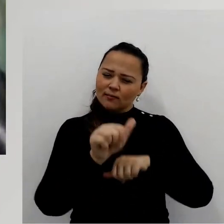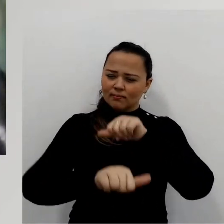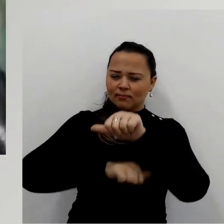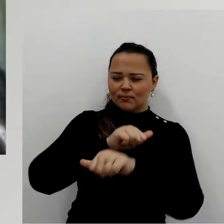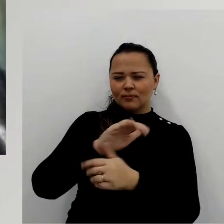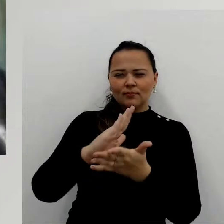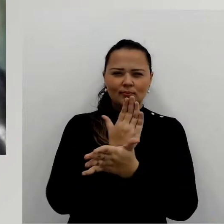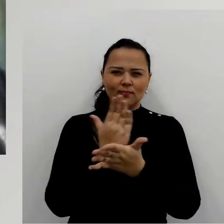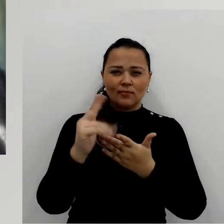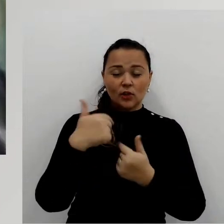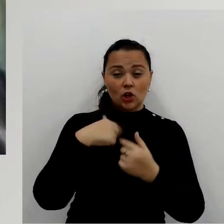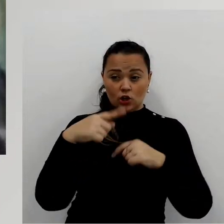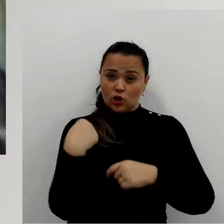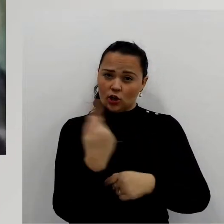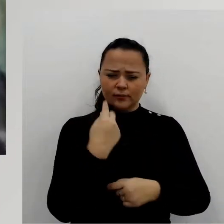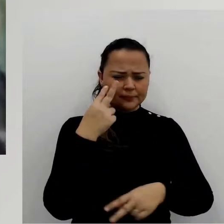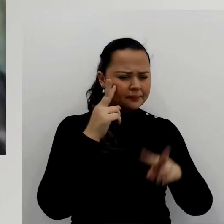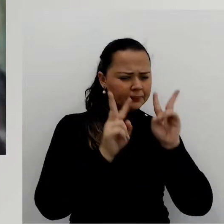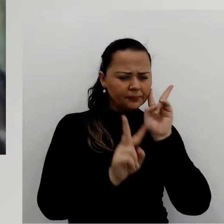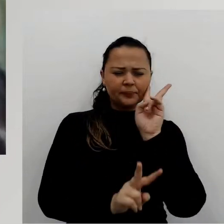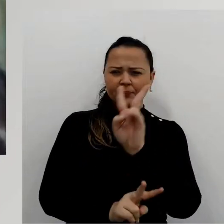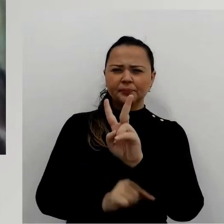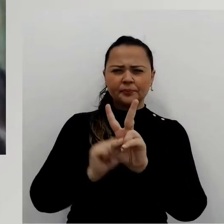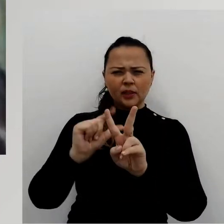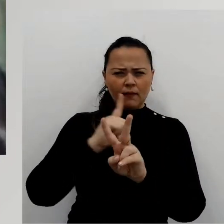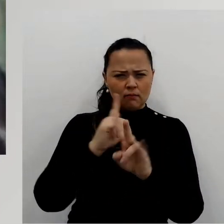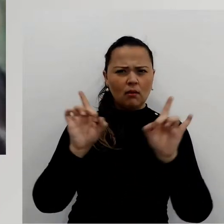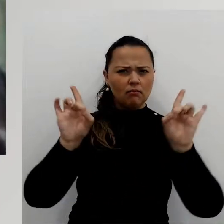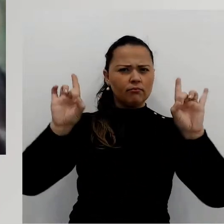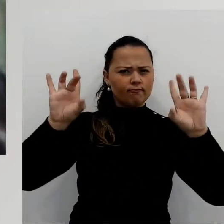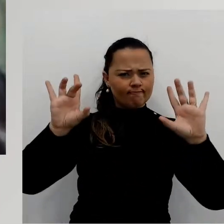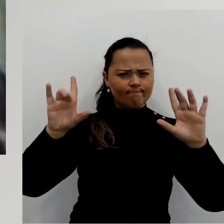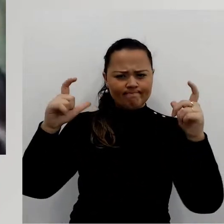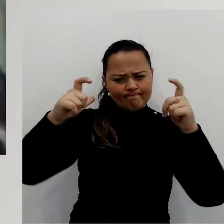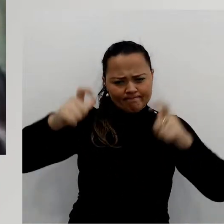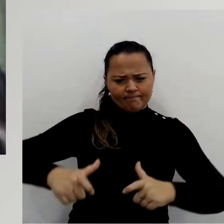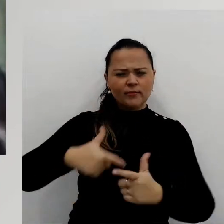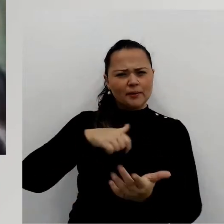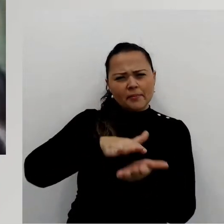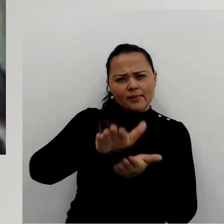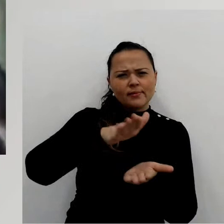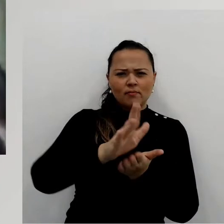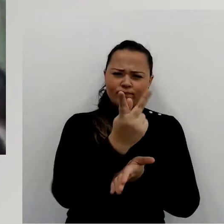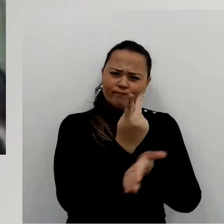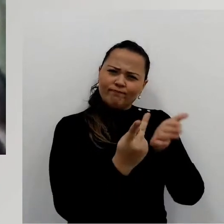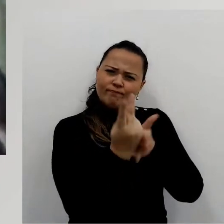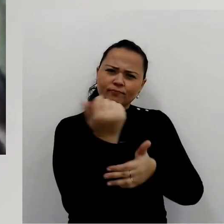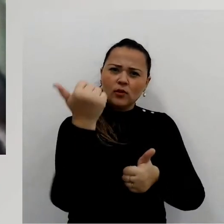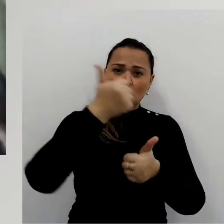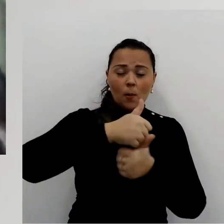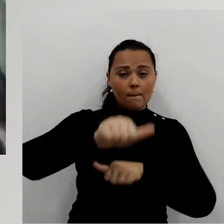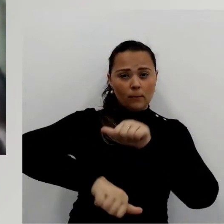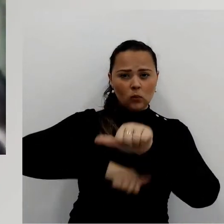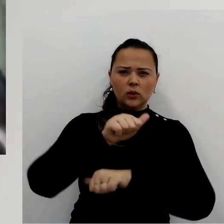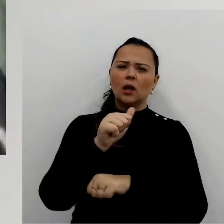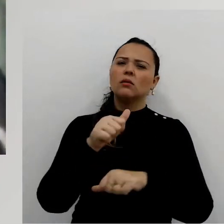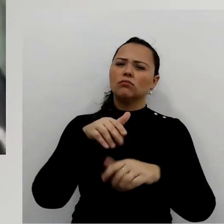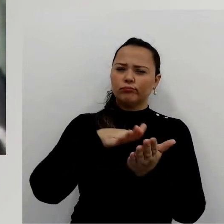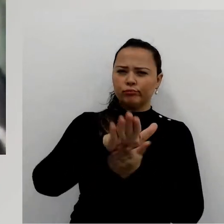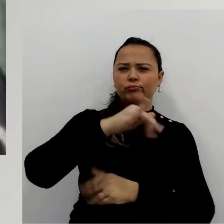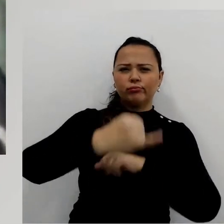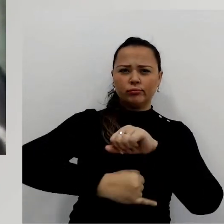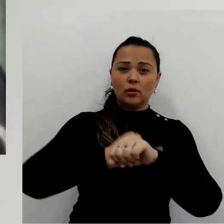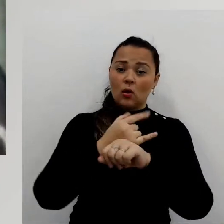large amount of offset printing shift over to digital, and that continues to this day. So yes, there's no doubt